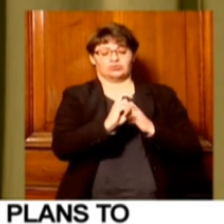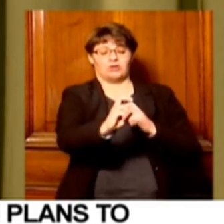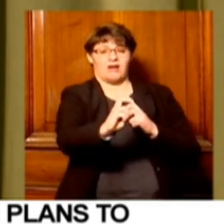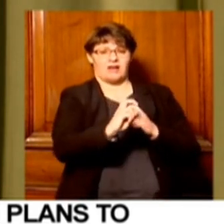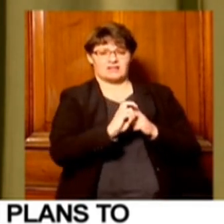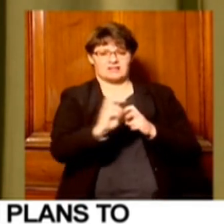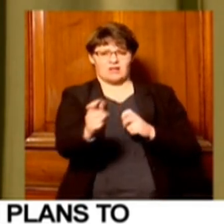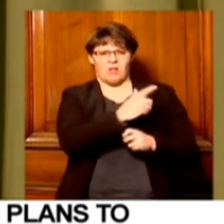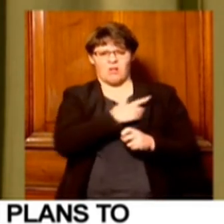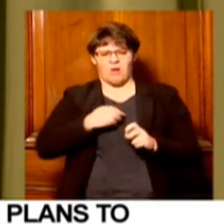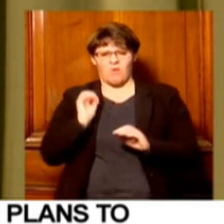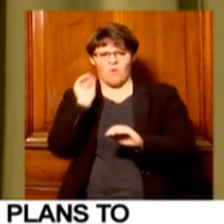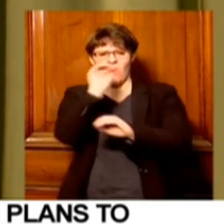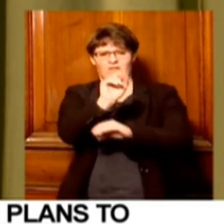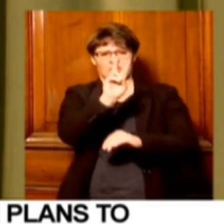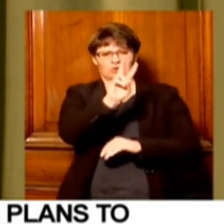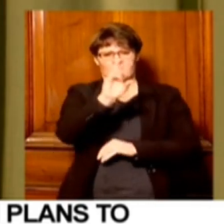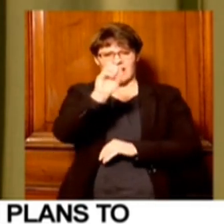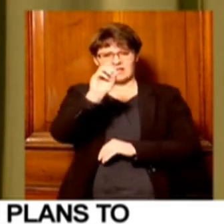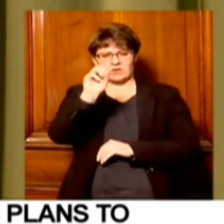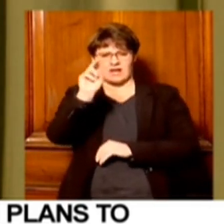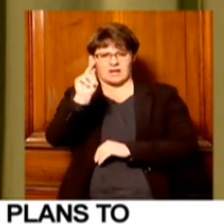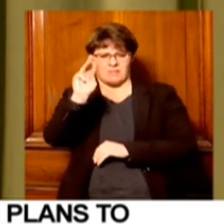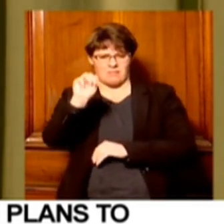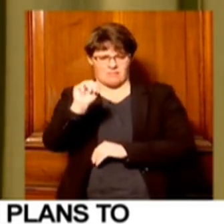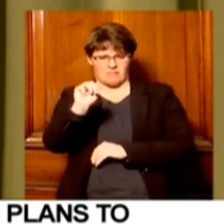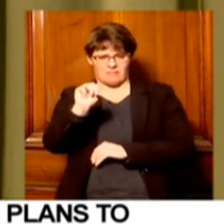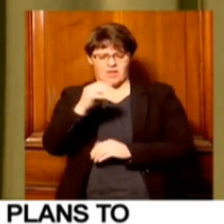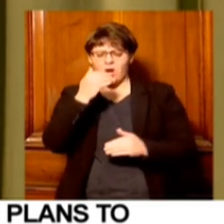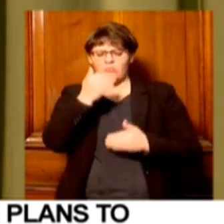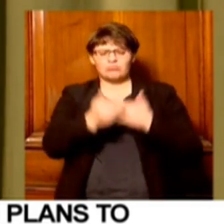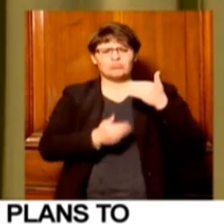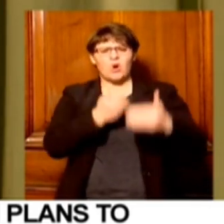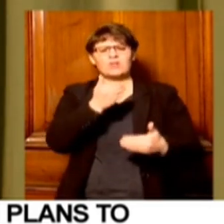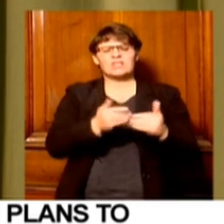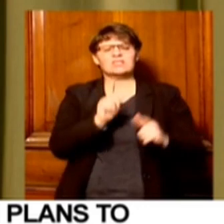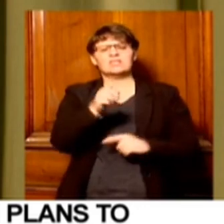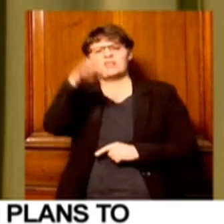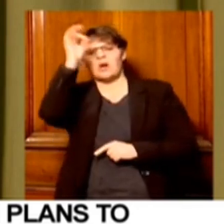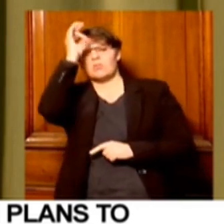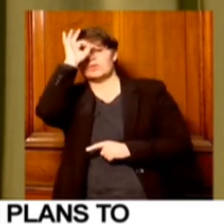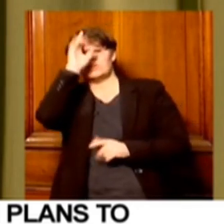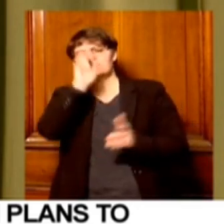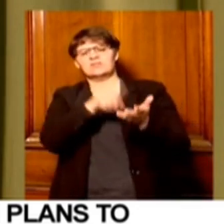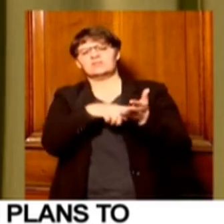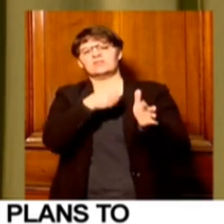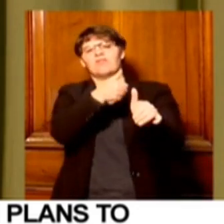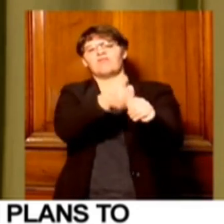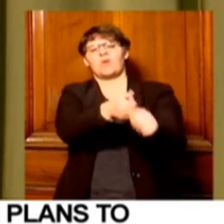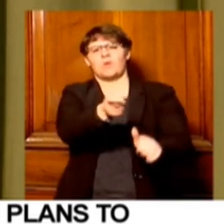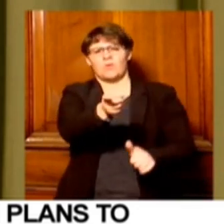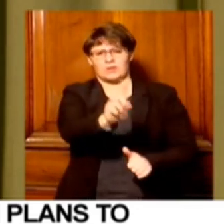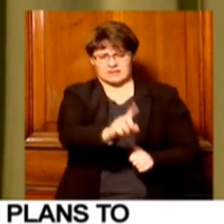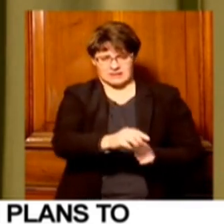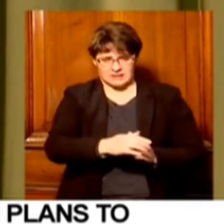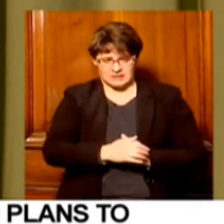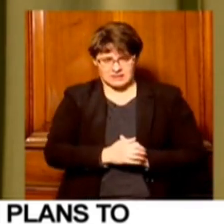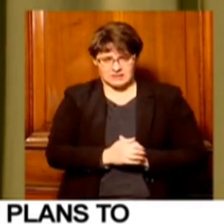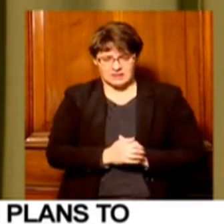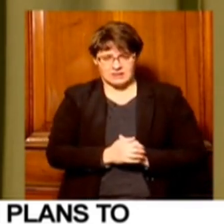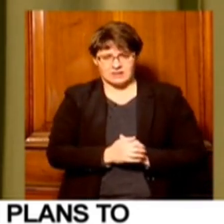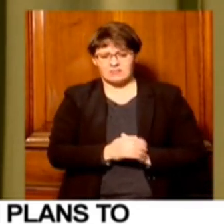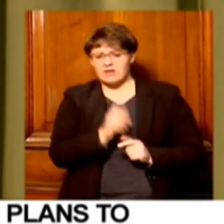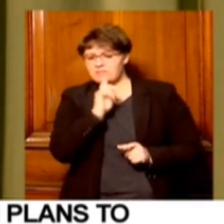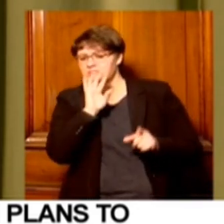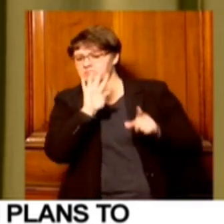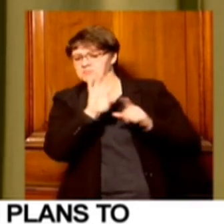travel as to the procedure law enforcement officers are required to undertake when they